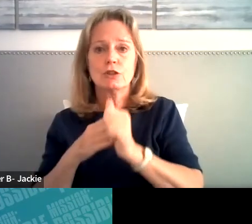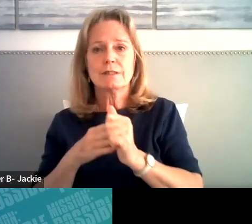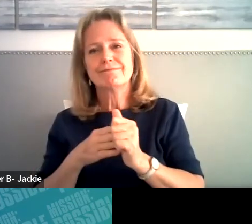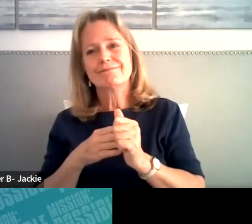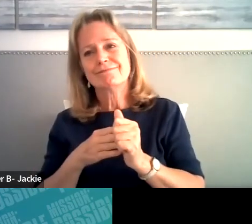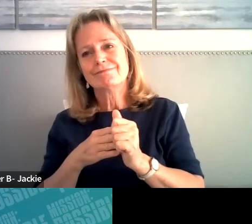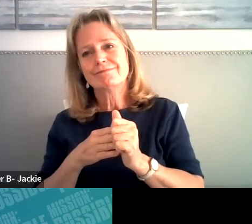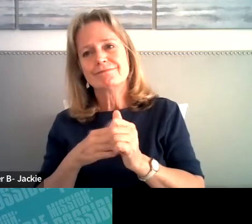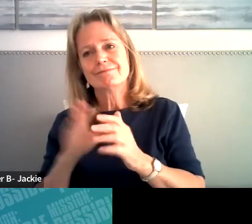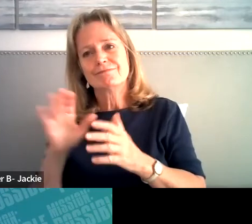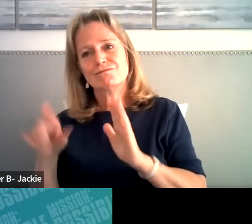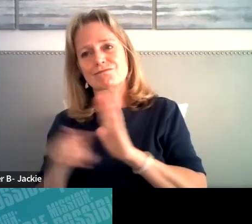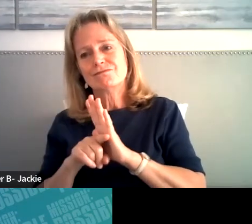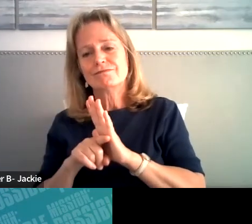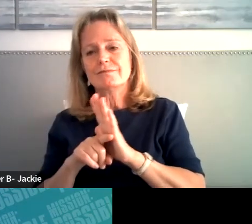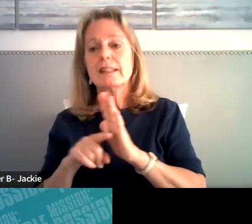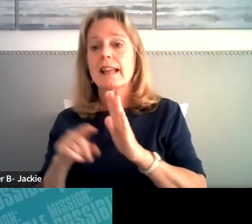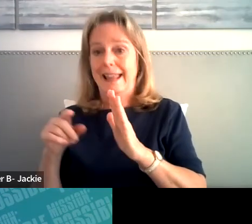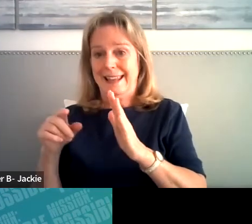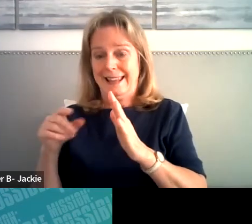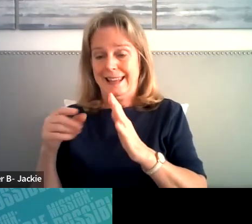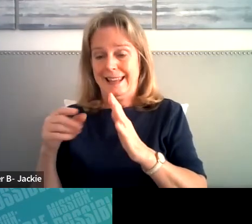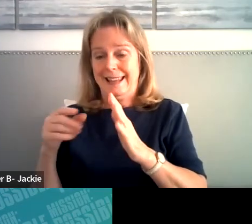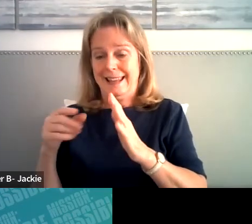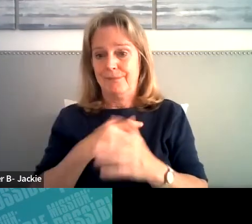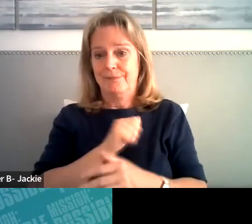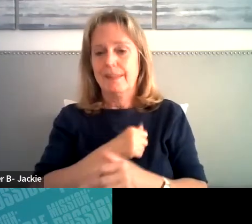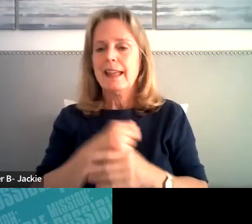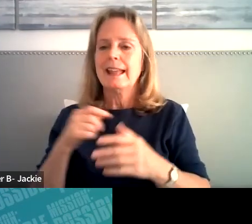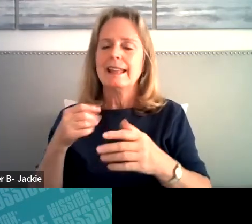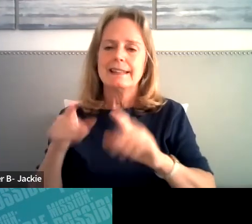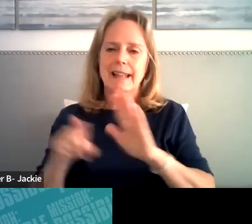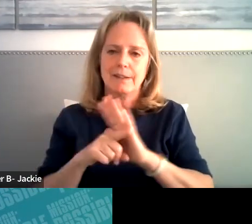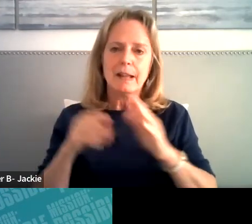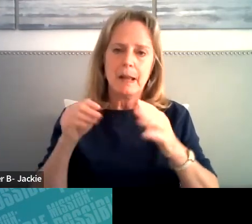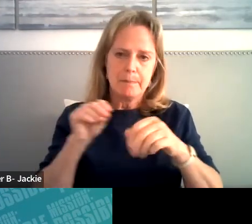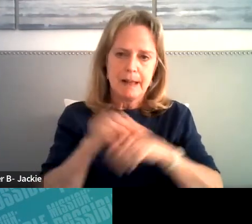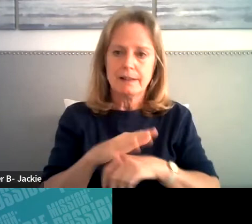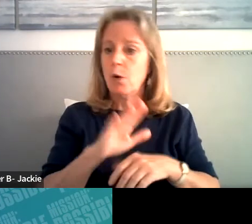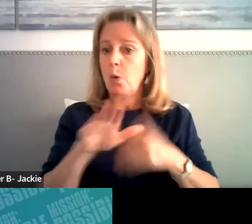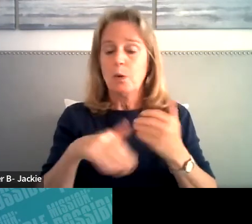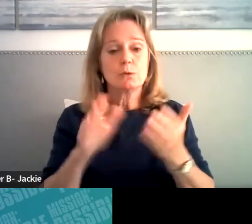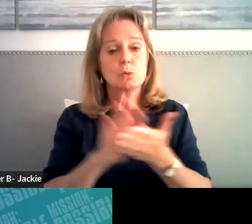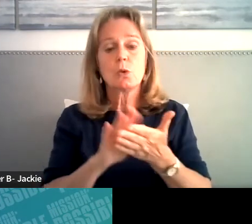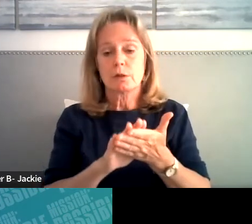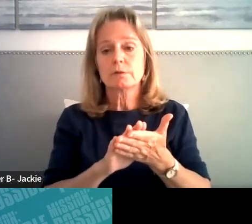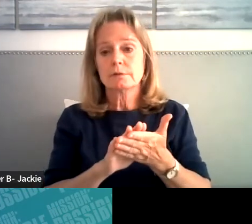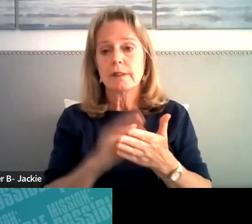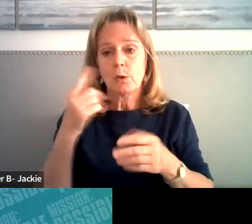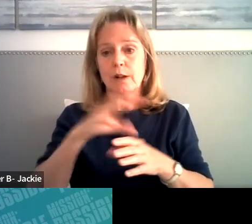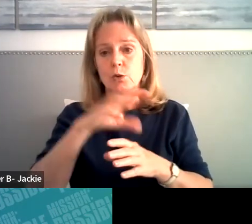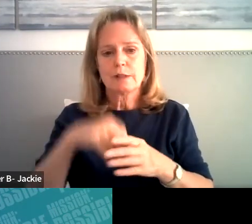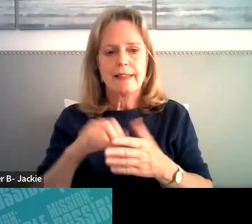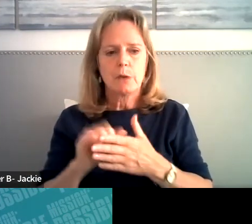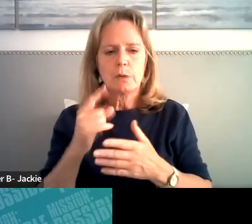at all negatively impacted the staff and the overall school culture when it comes to inclusion. And that was one